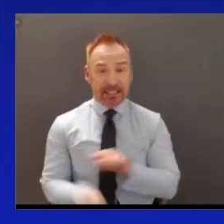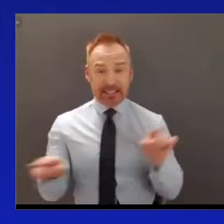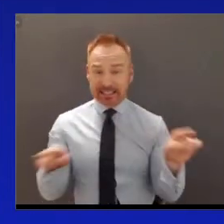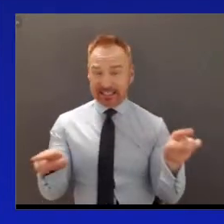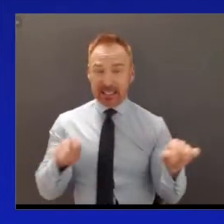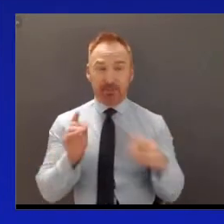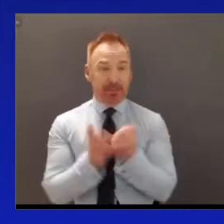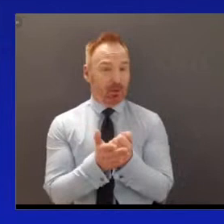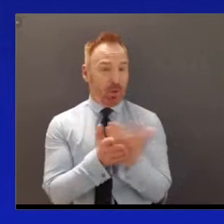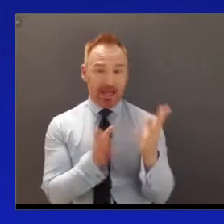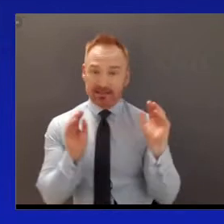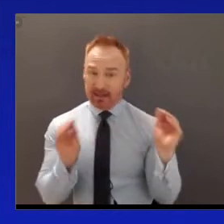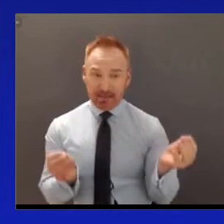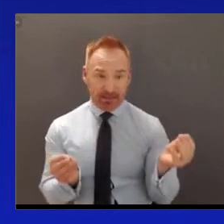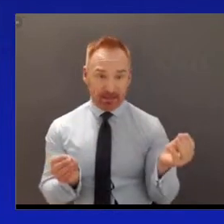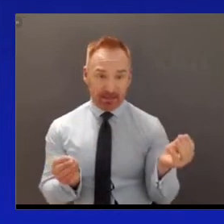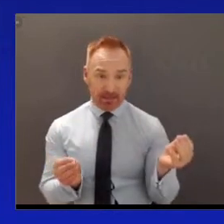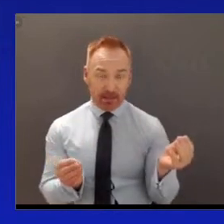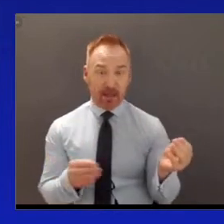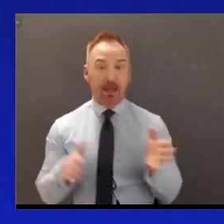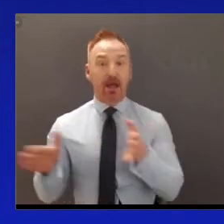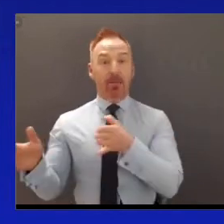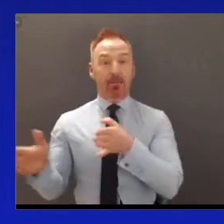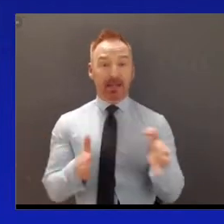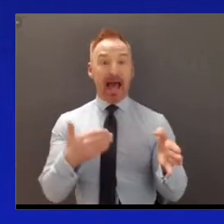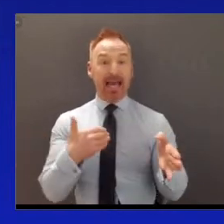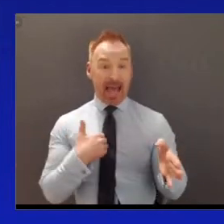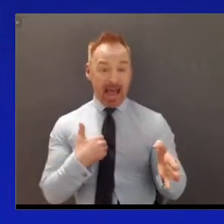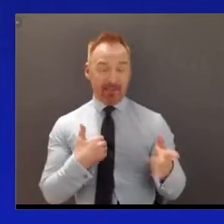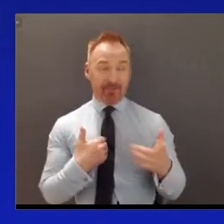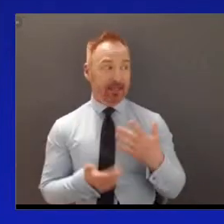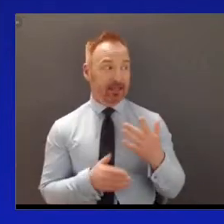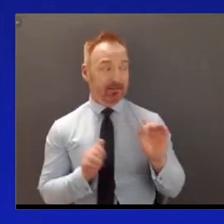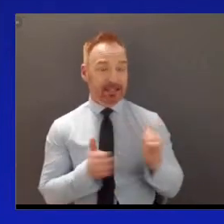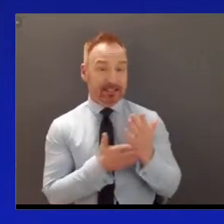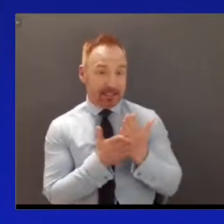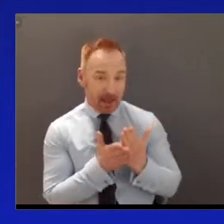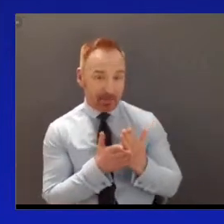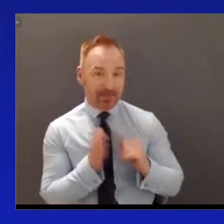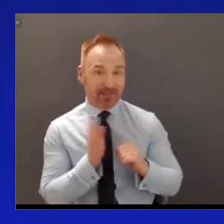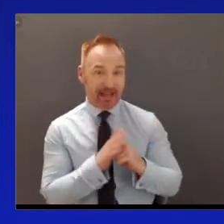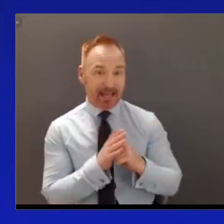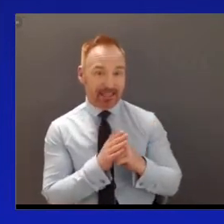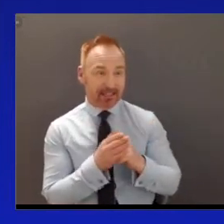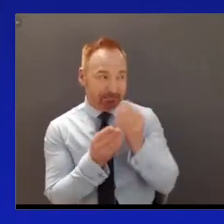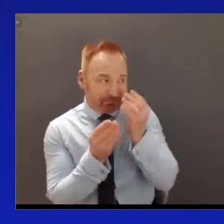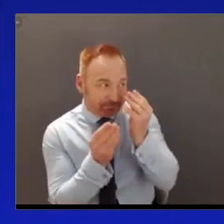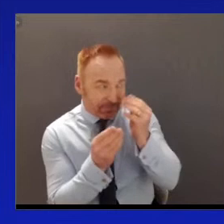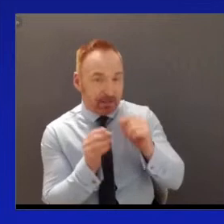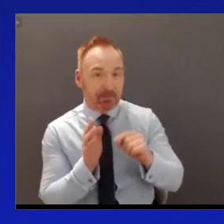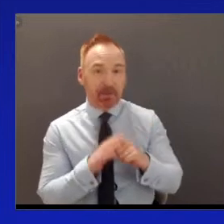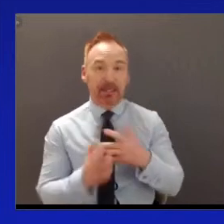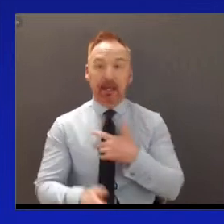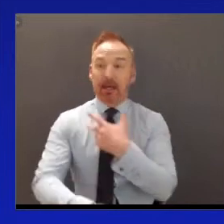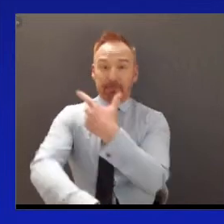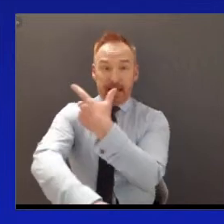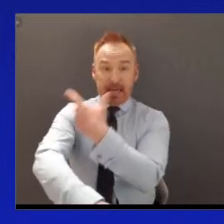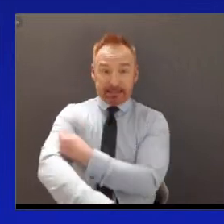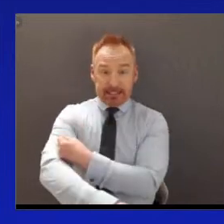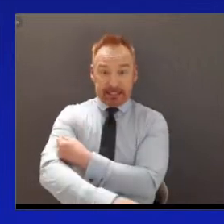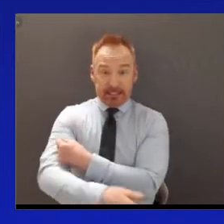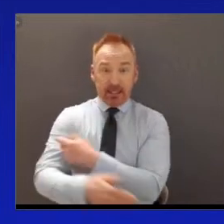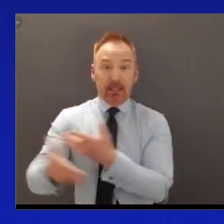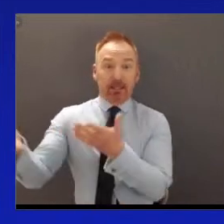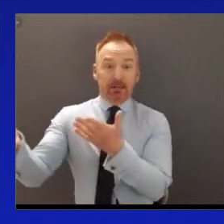have a plan, and this is a little bit of inside information. The vials, you know, you're supposed to get so many vaccines out of one